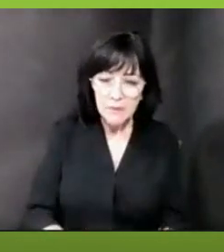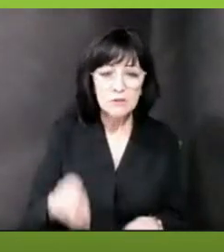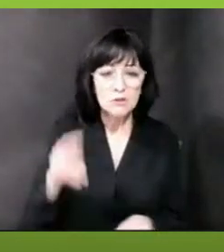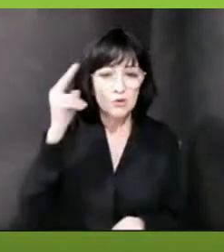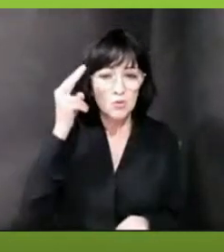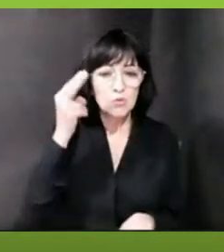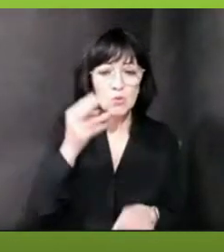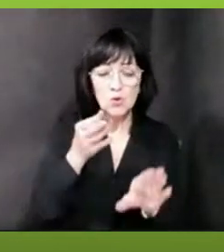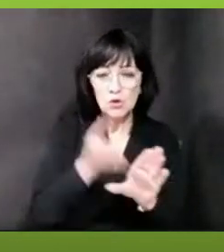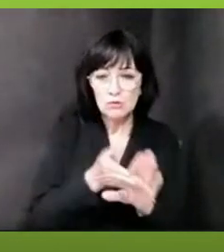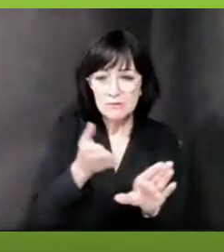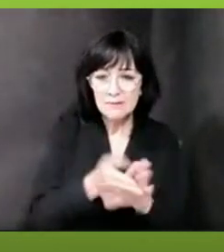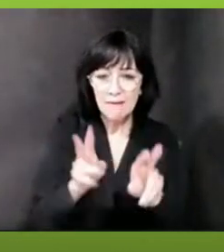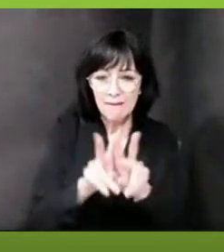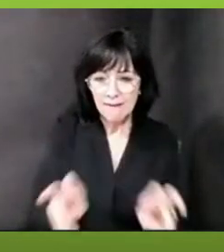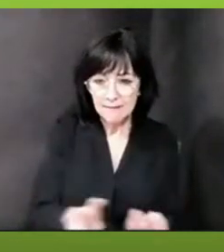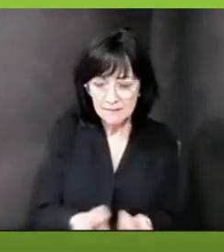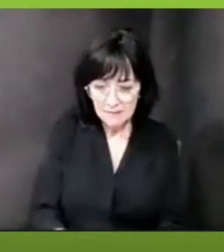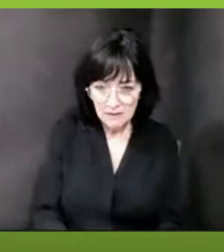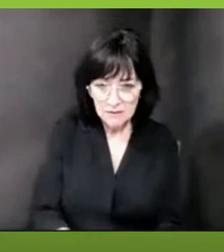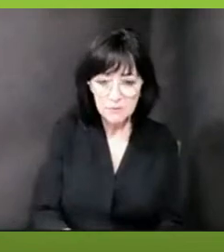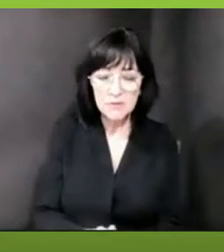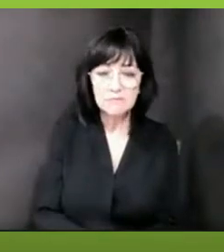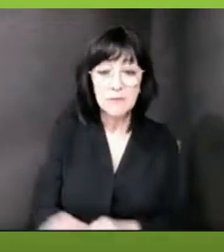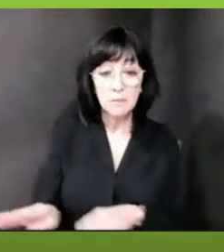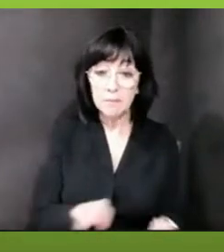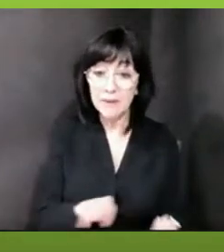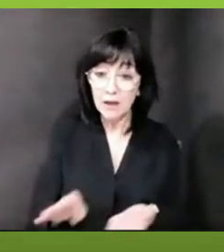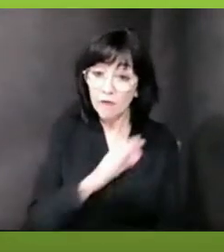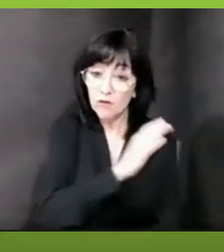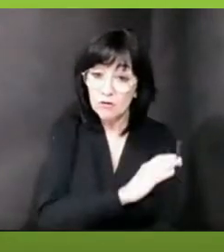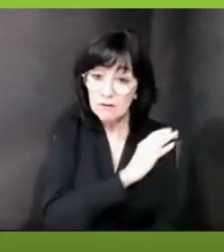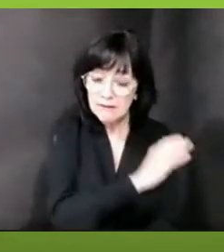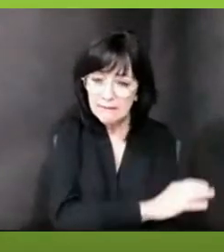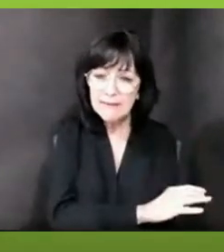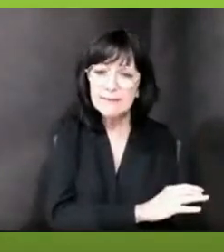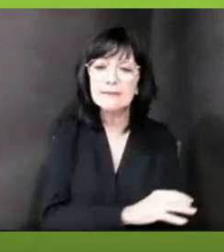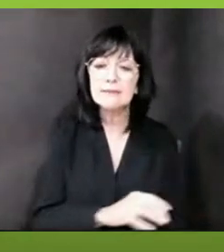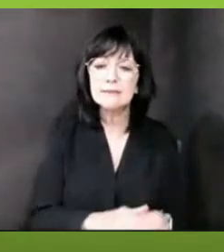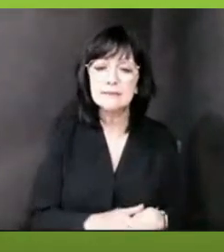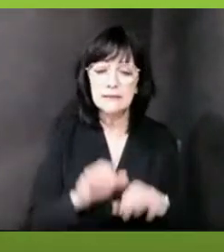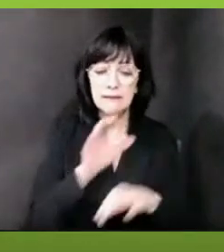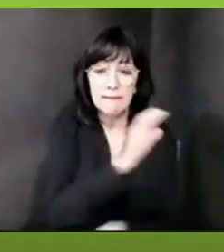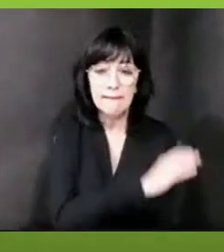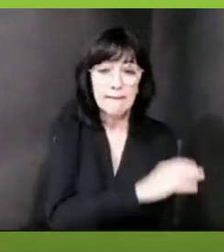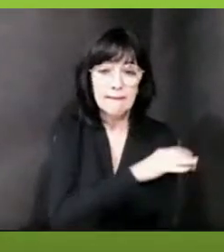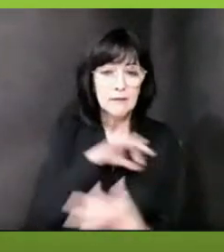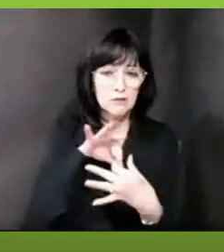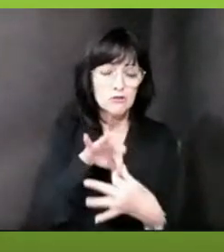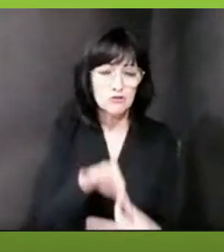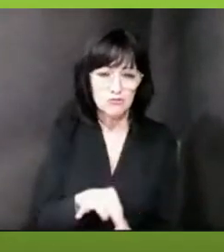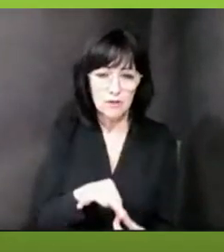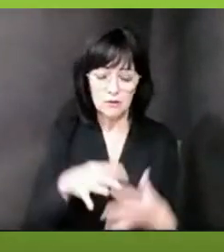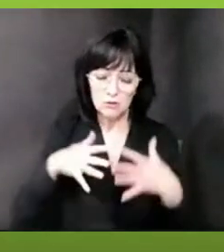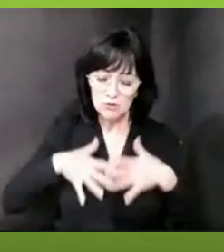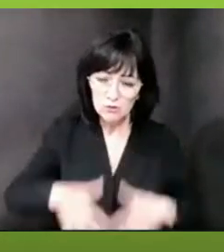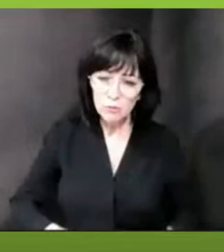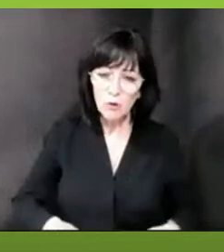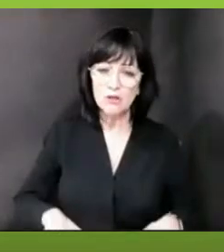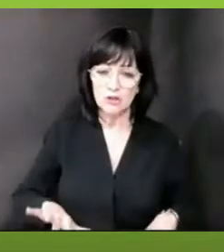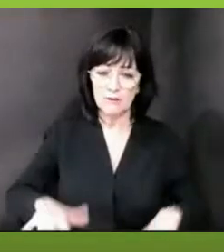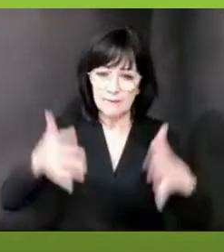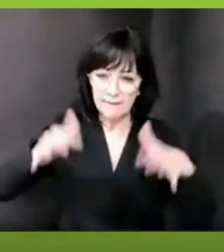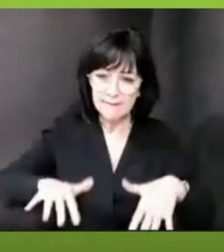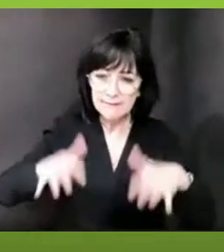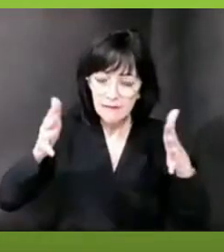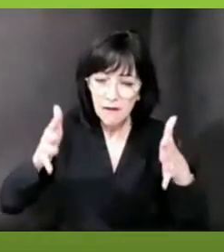young child behavioral clinics, as well as clinics for anxiety, depression, autism services, and a